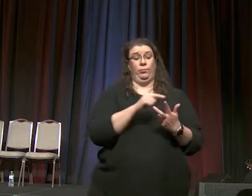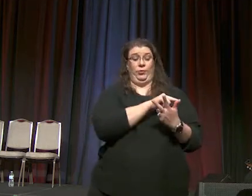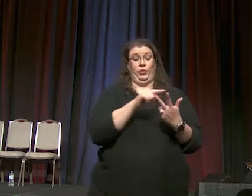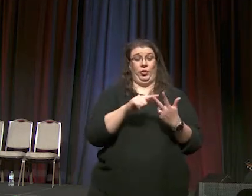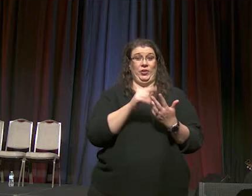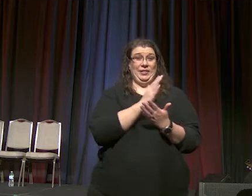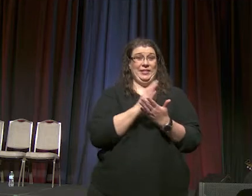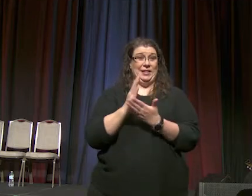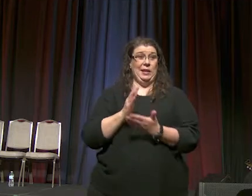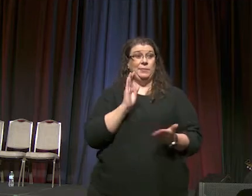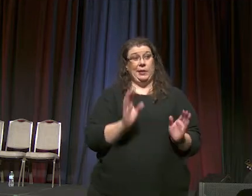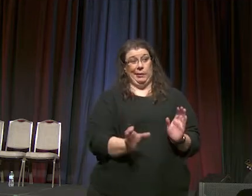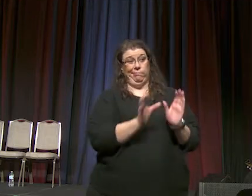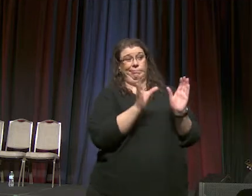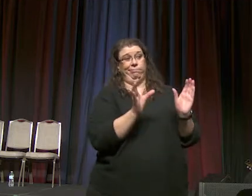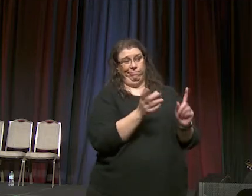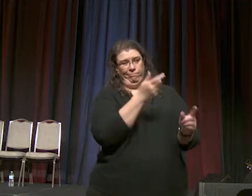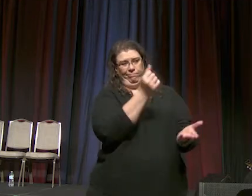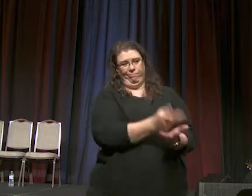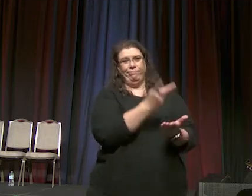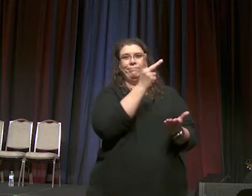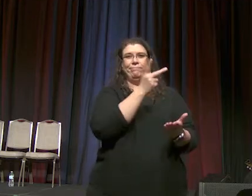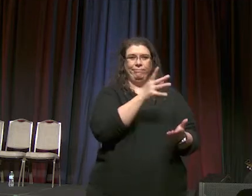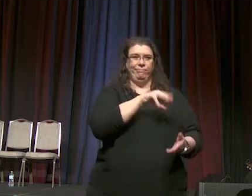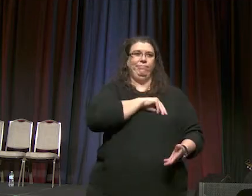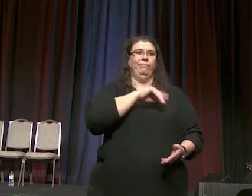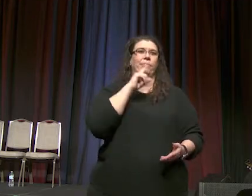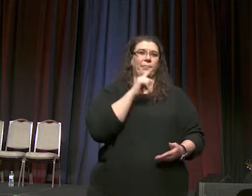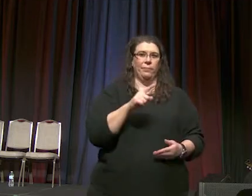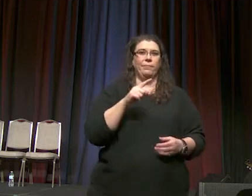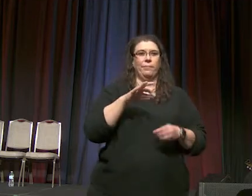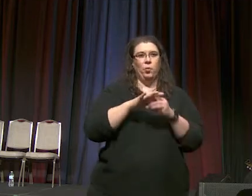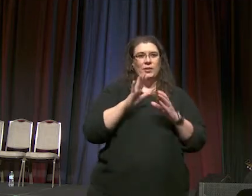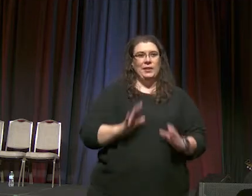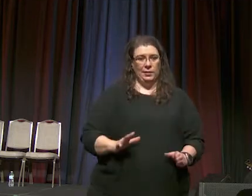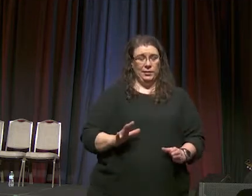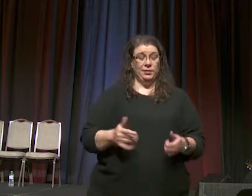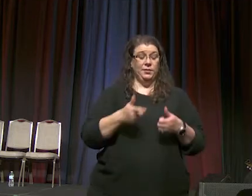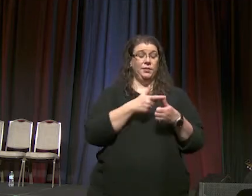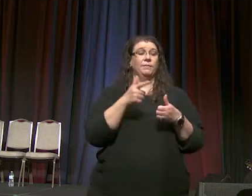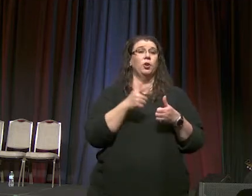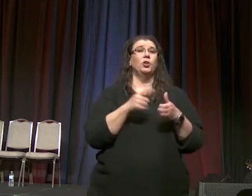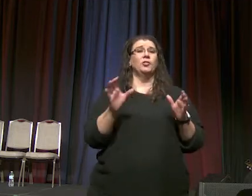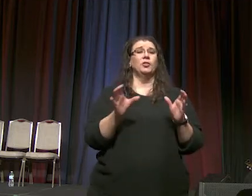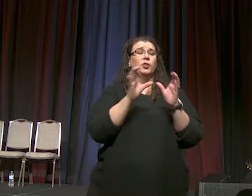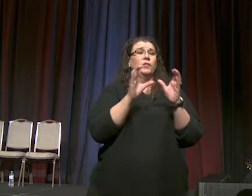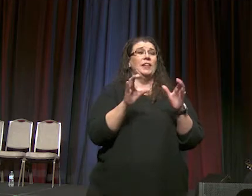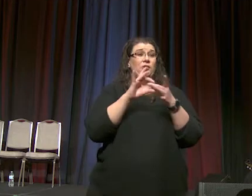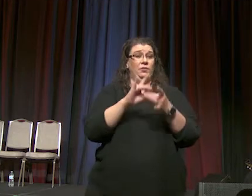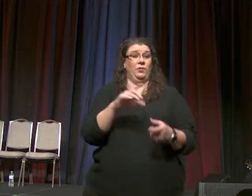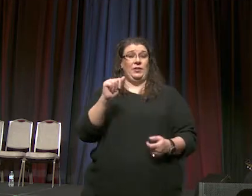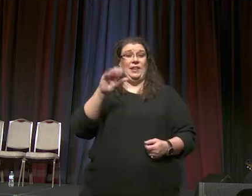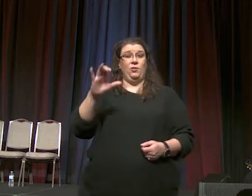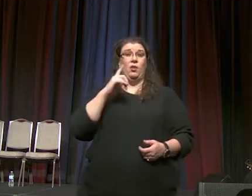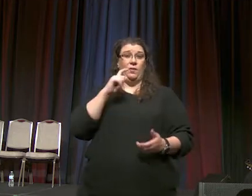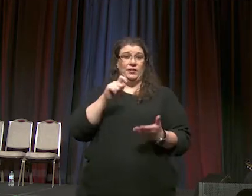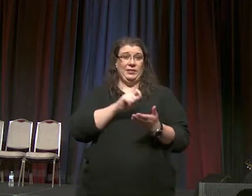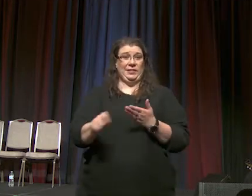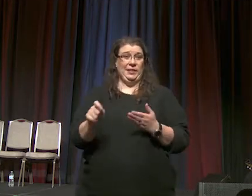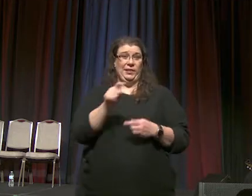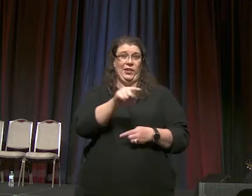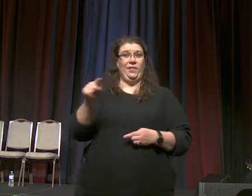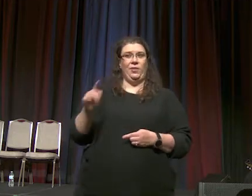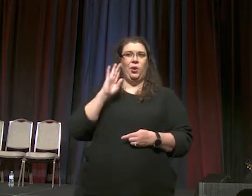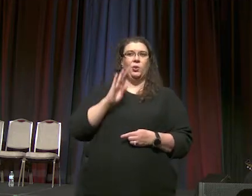in certifying themselves as delegates to General Conference. First is the certification by the annual conference secretary of those who will